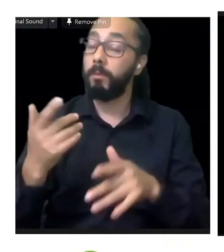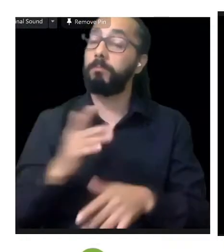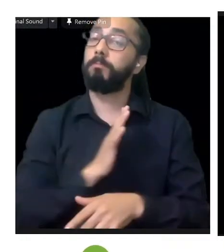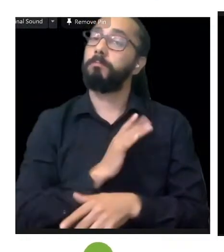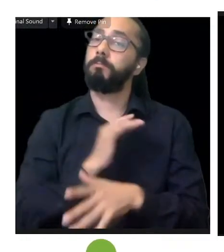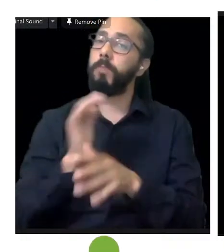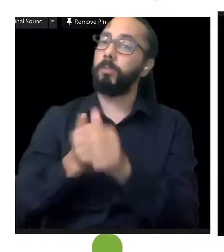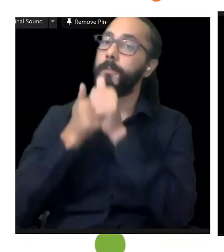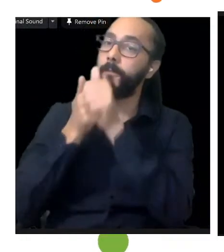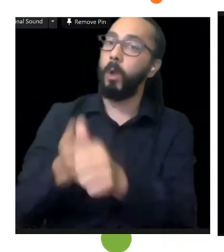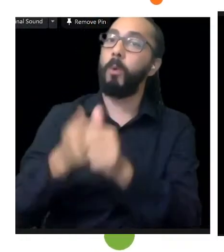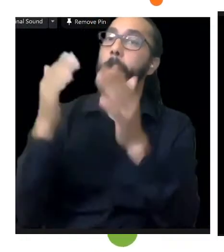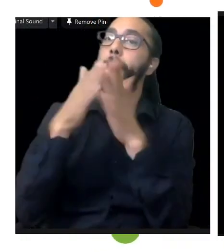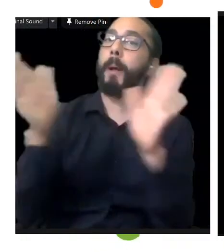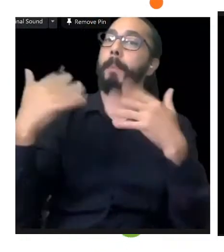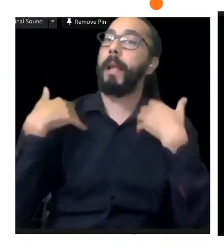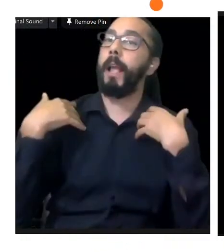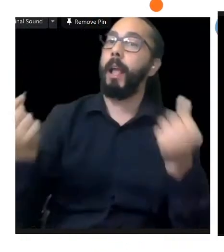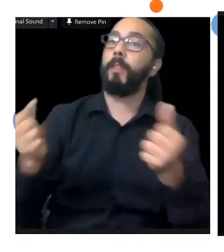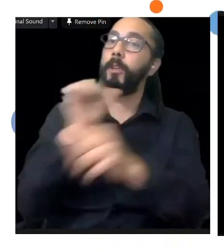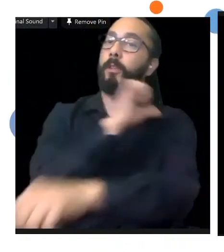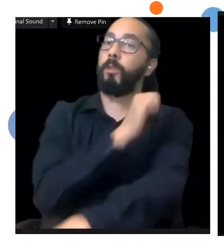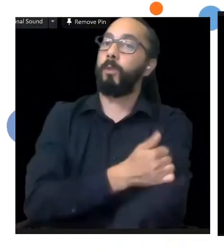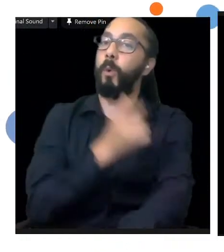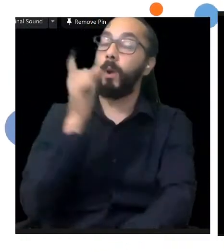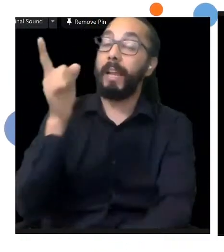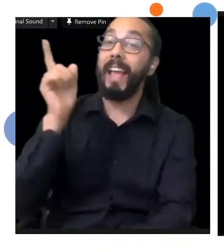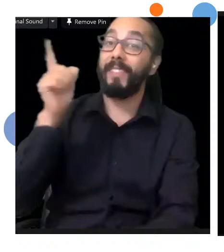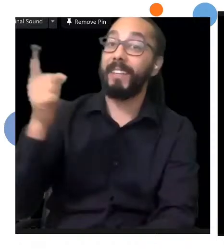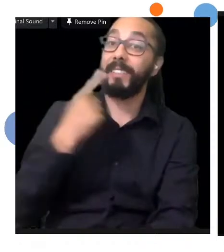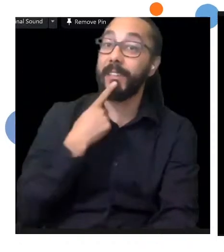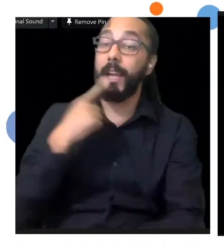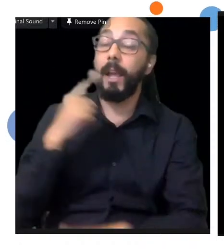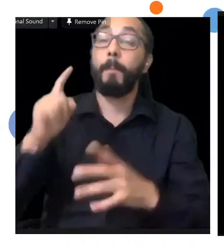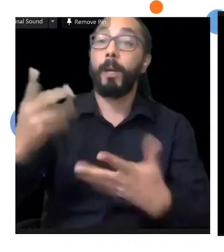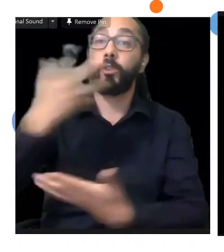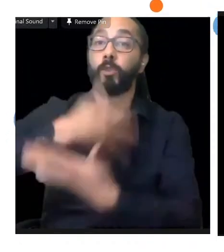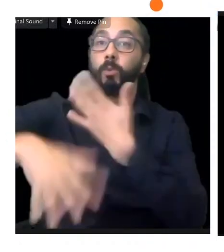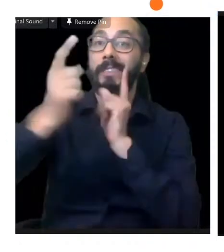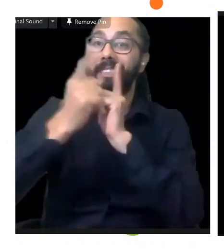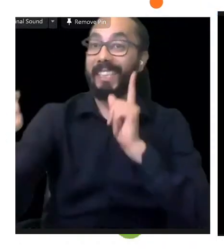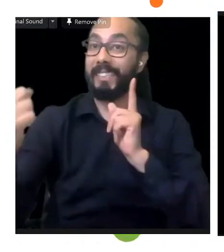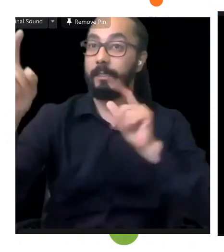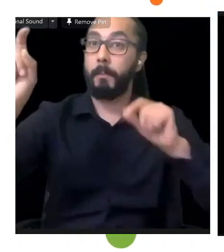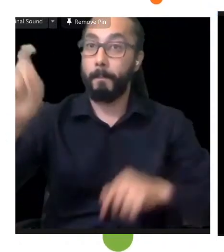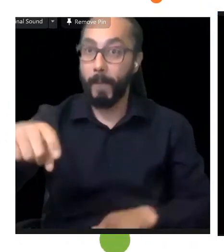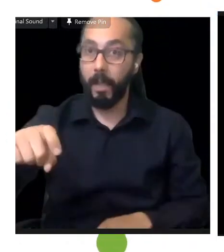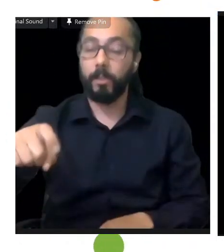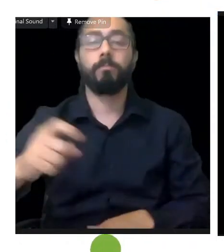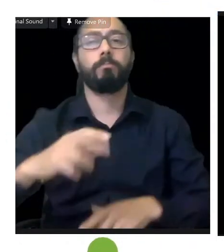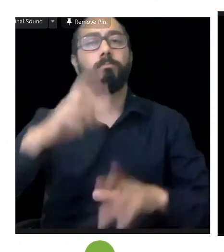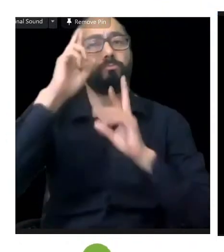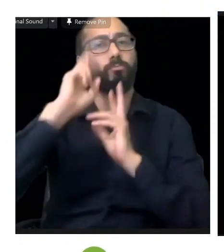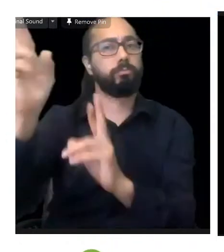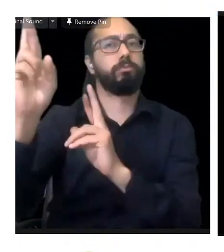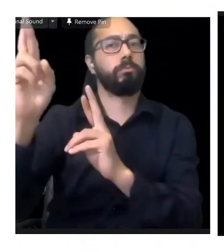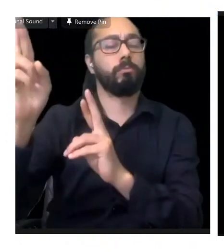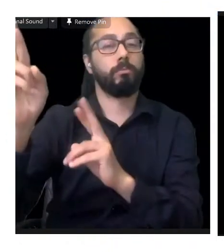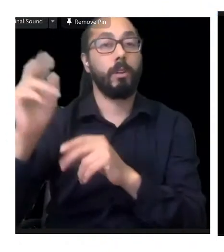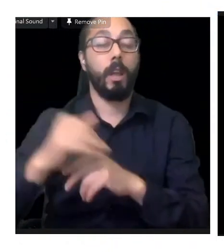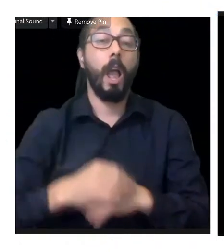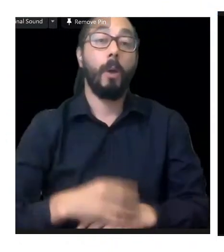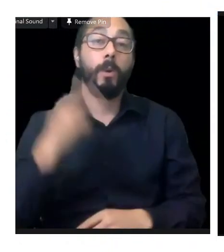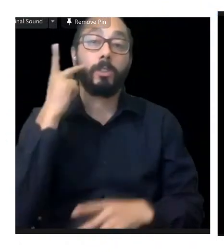public health authority says that social distancing is important to occur, they respect that. We saw messaging from public health